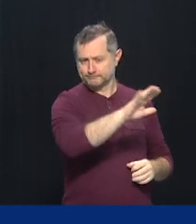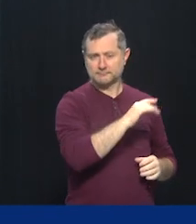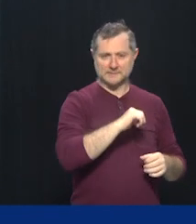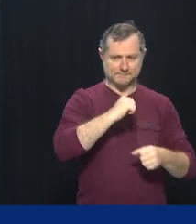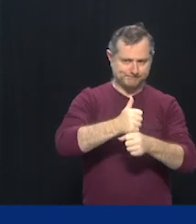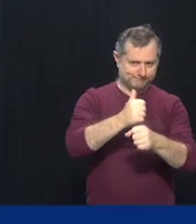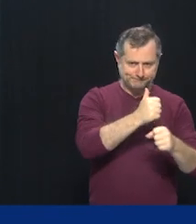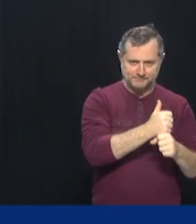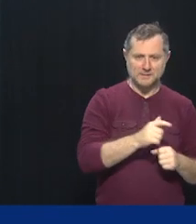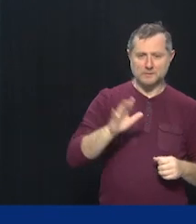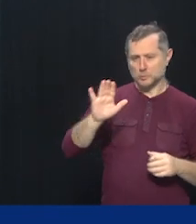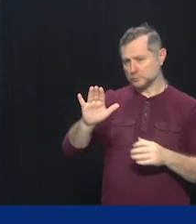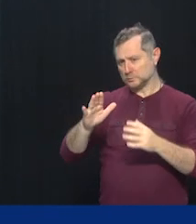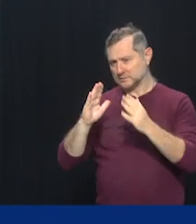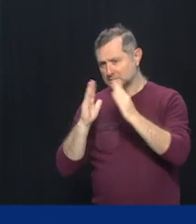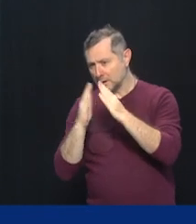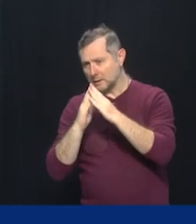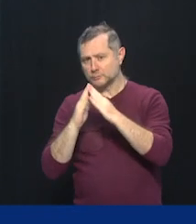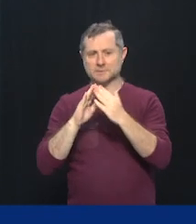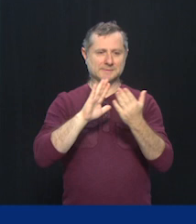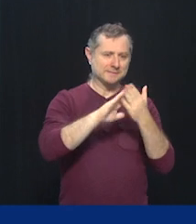communities.